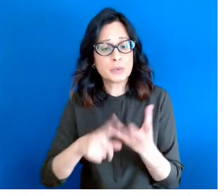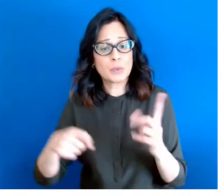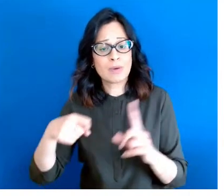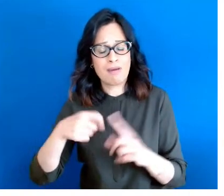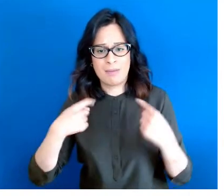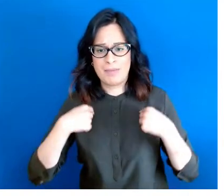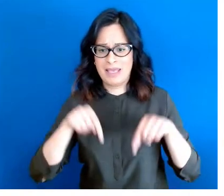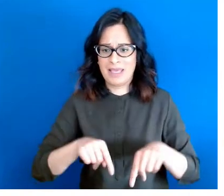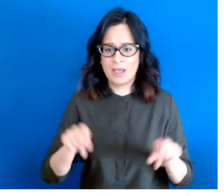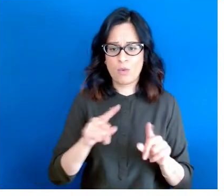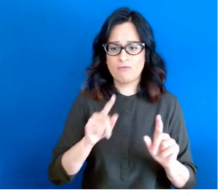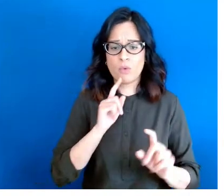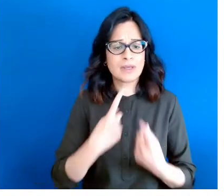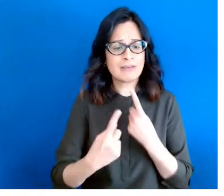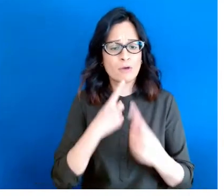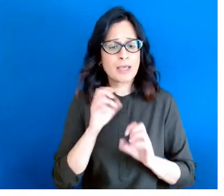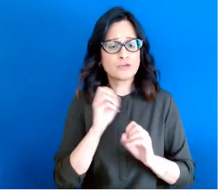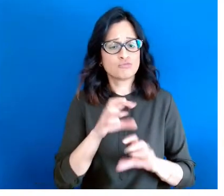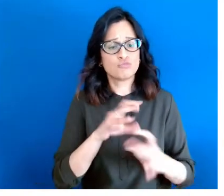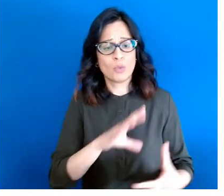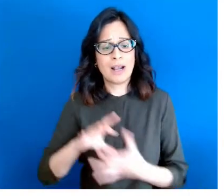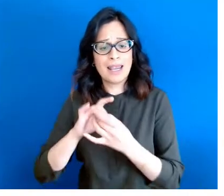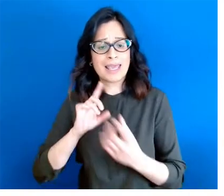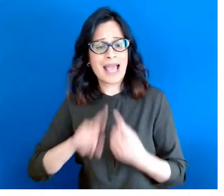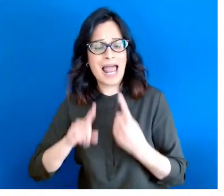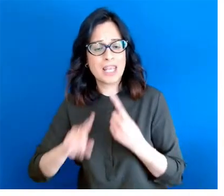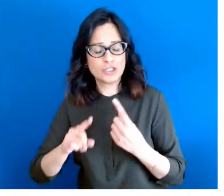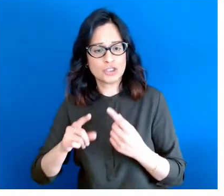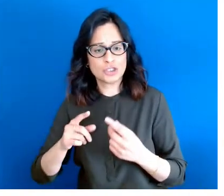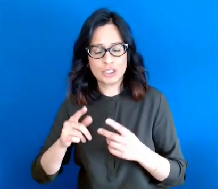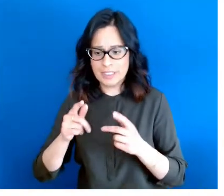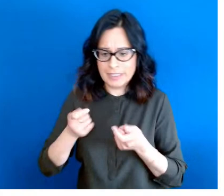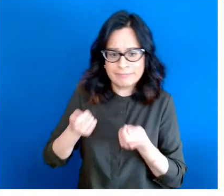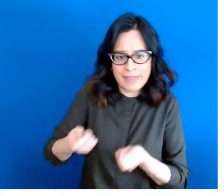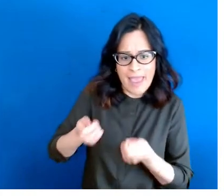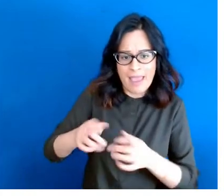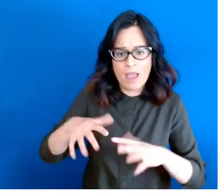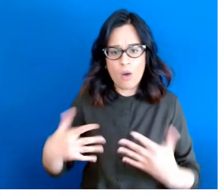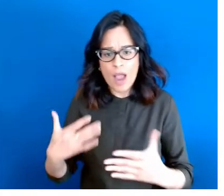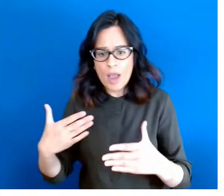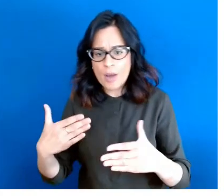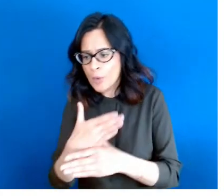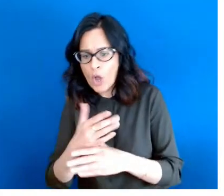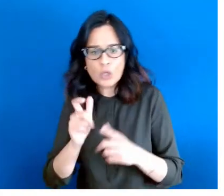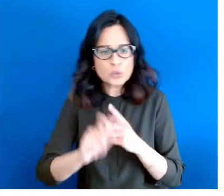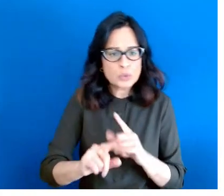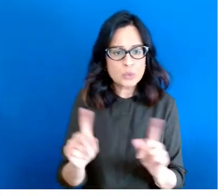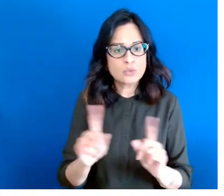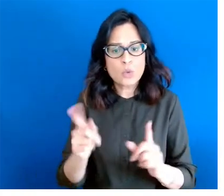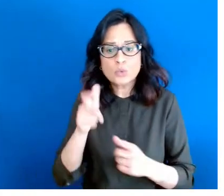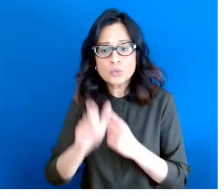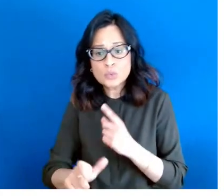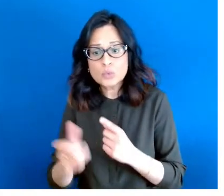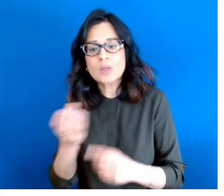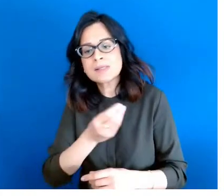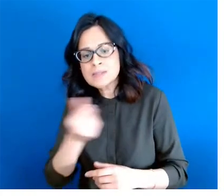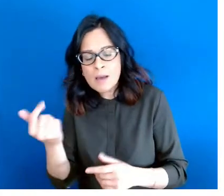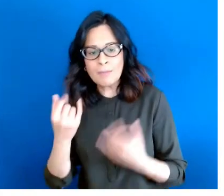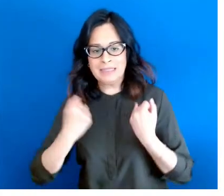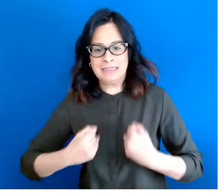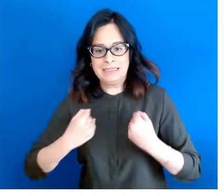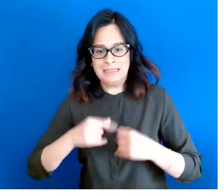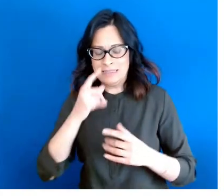disease and manifestations, and this includes both IgE and non-meat-mediated allergy.